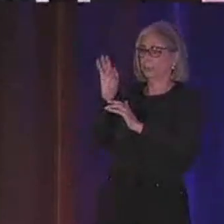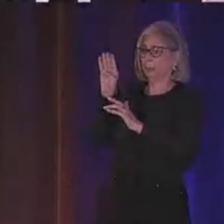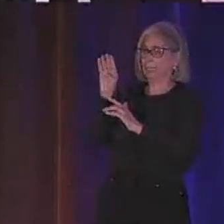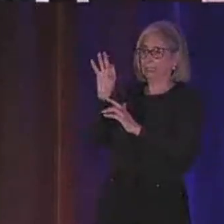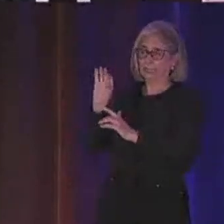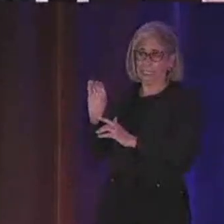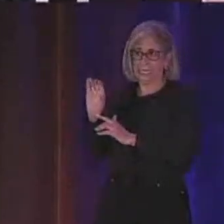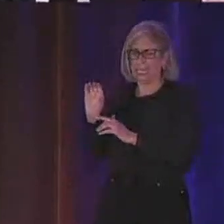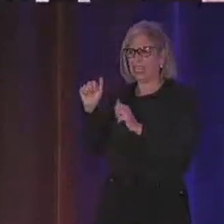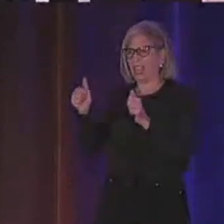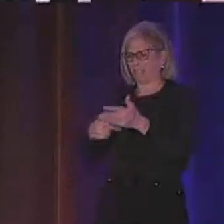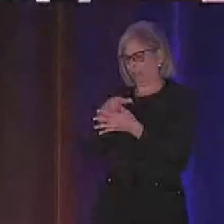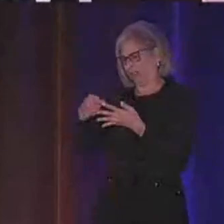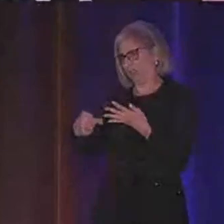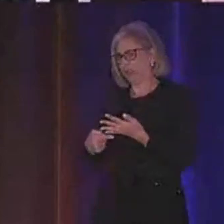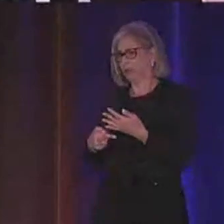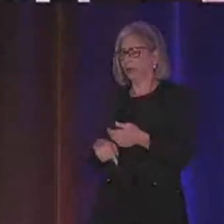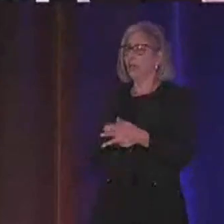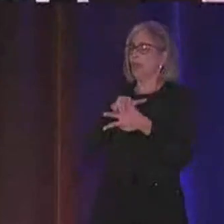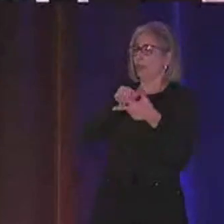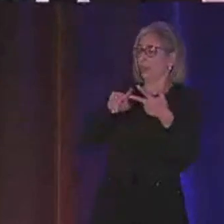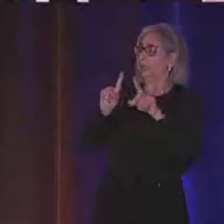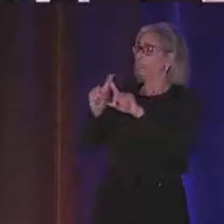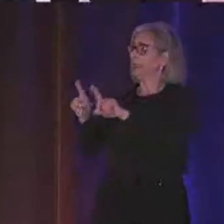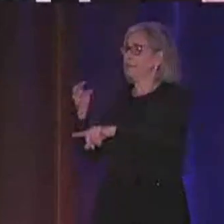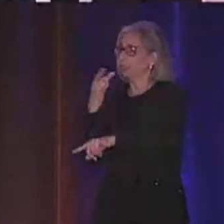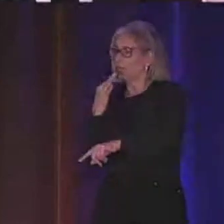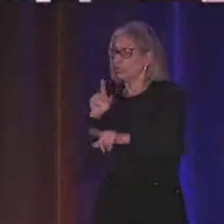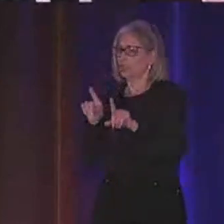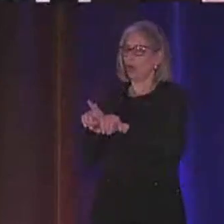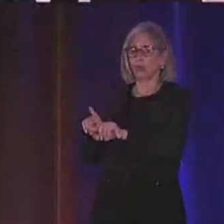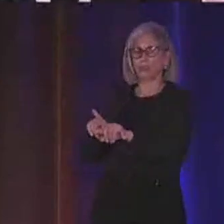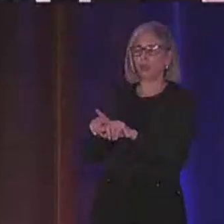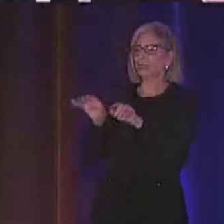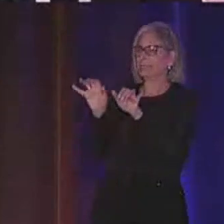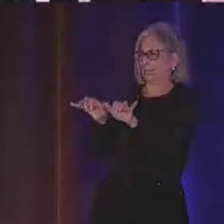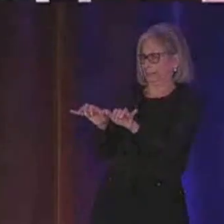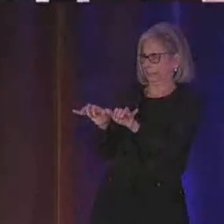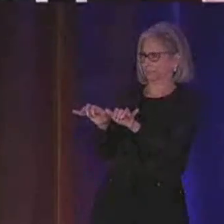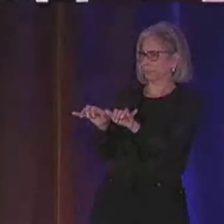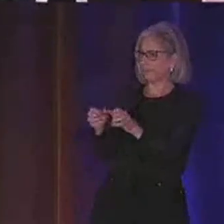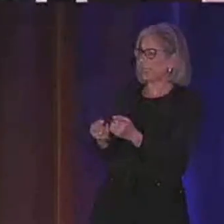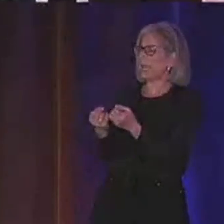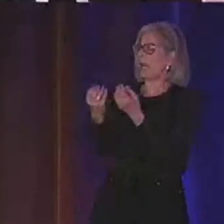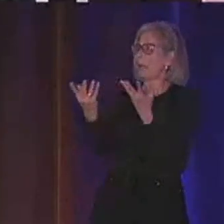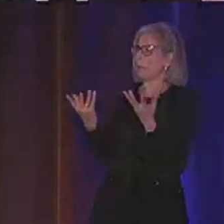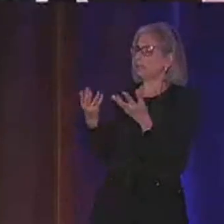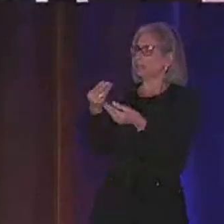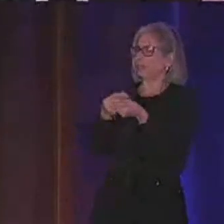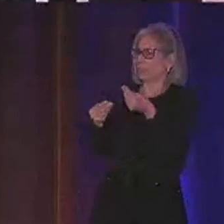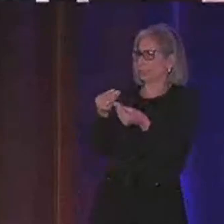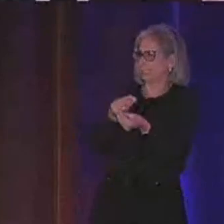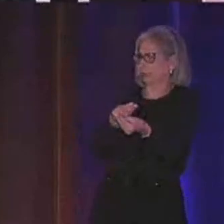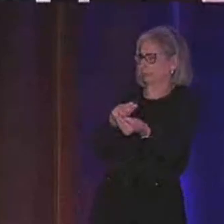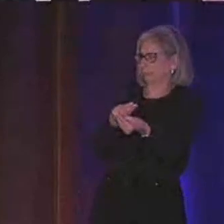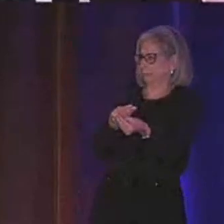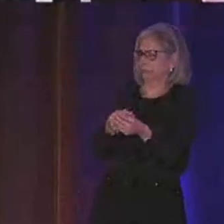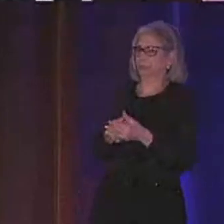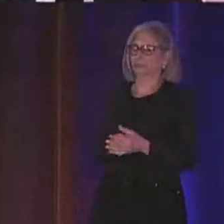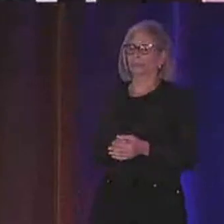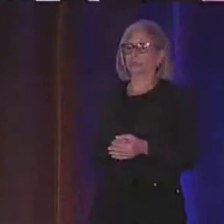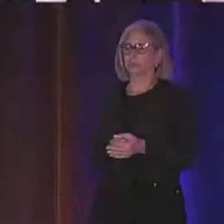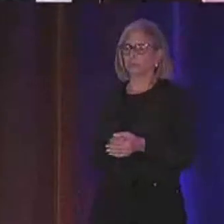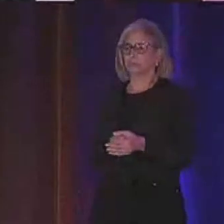and then everything else. So 3 distinct colors. And then also size, so the amount of the transaction.